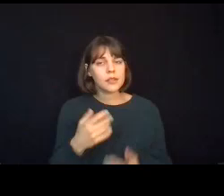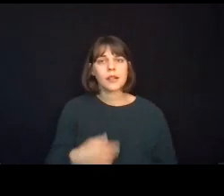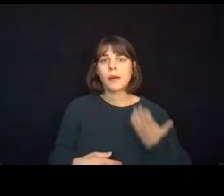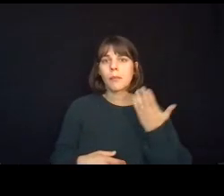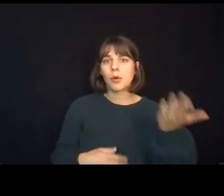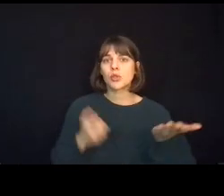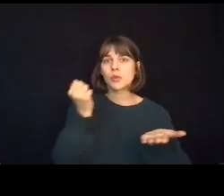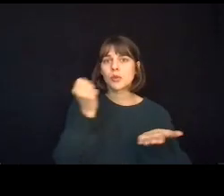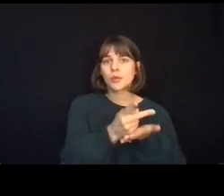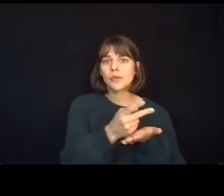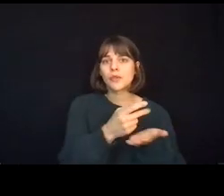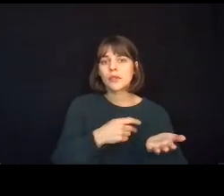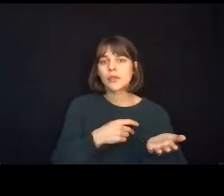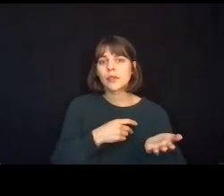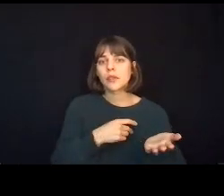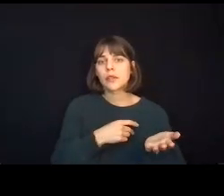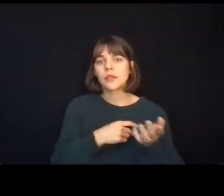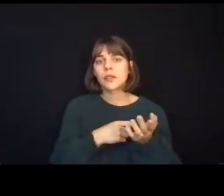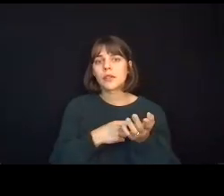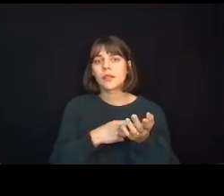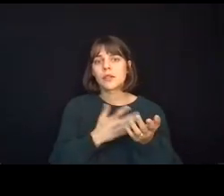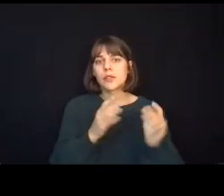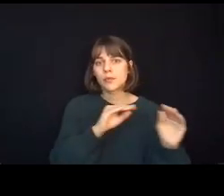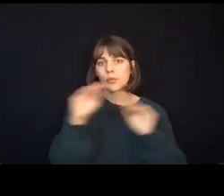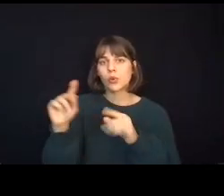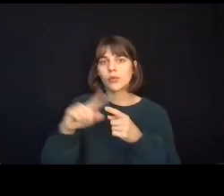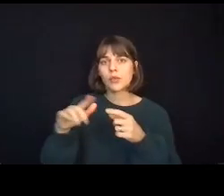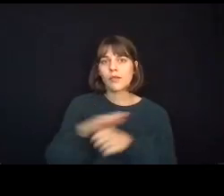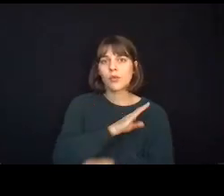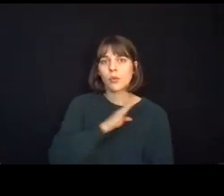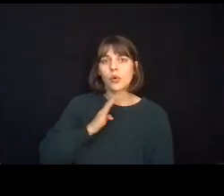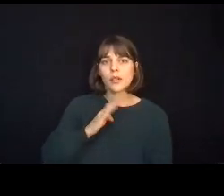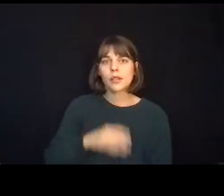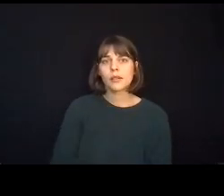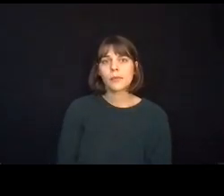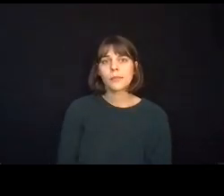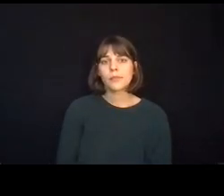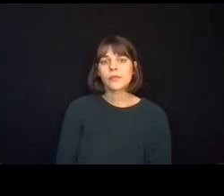I'll make a motion to approve. To move on to the full board.